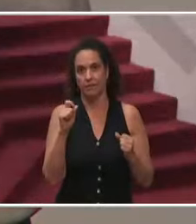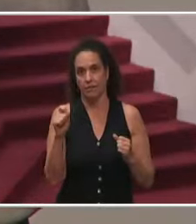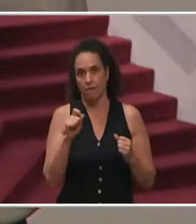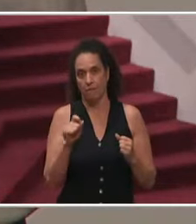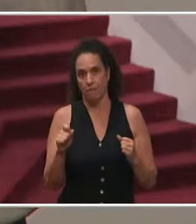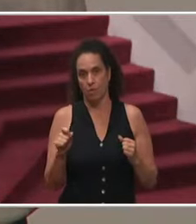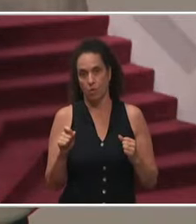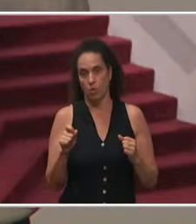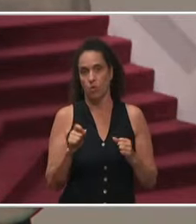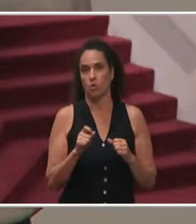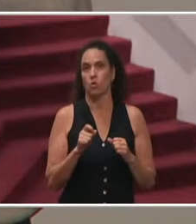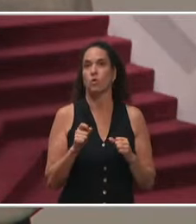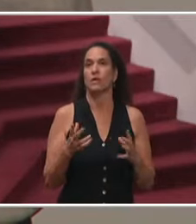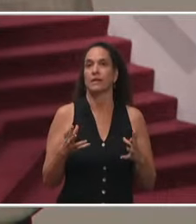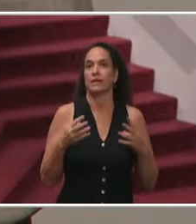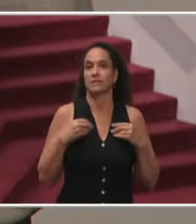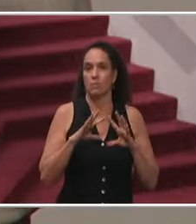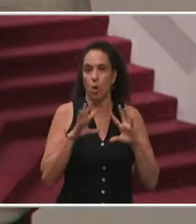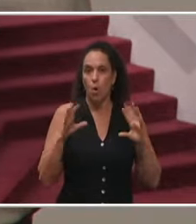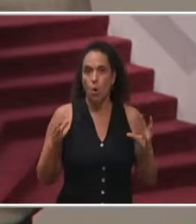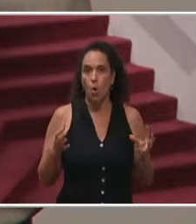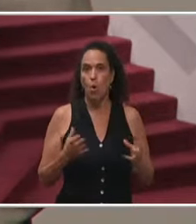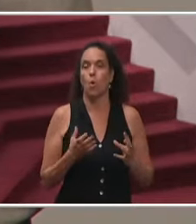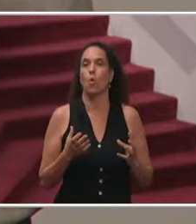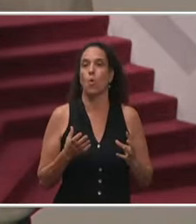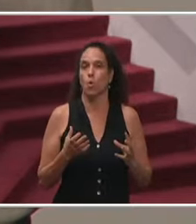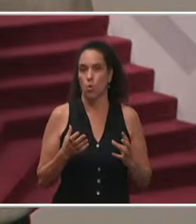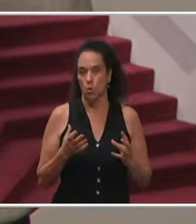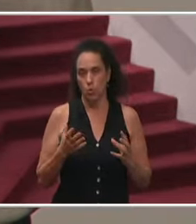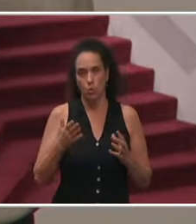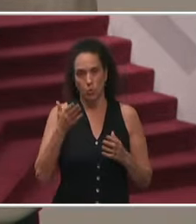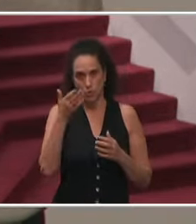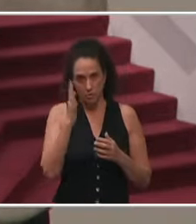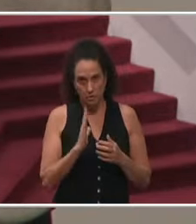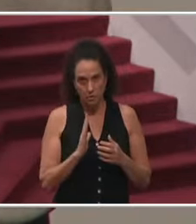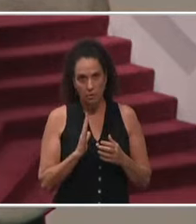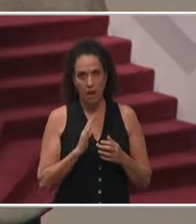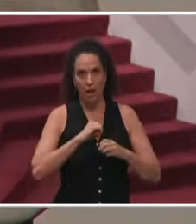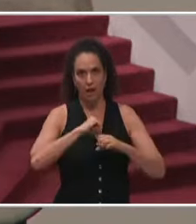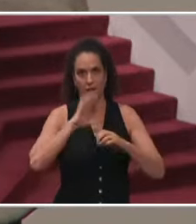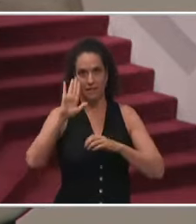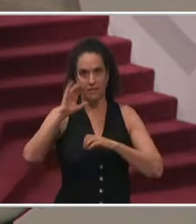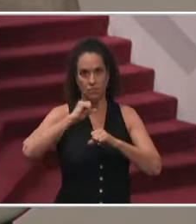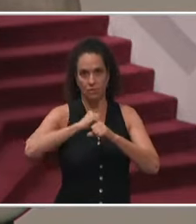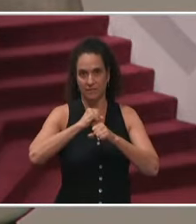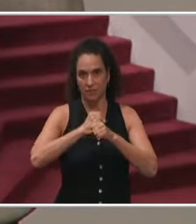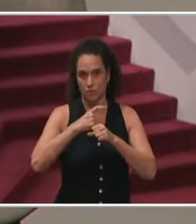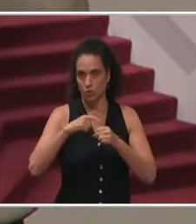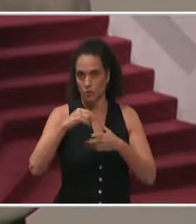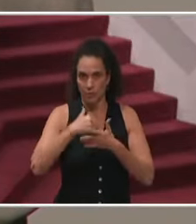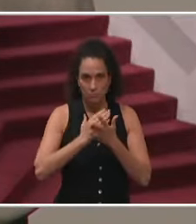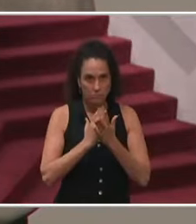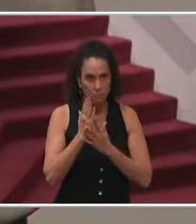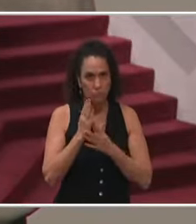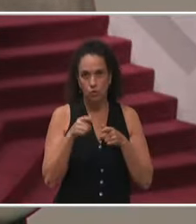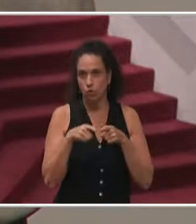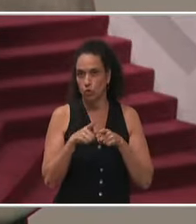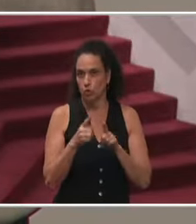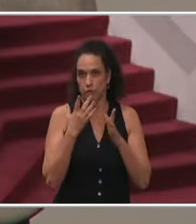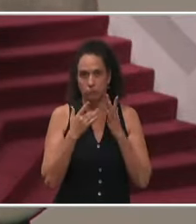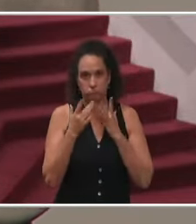Wherefore, take unto you the whole armor of God, that ye may be able to withstand in the evil day, and